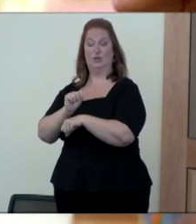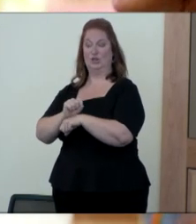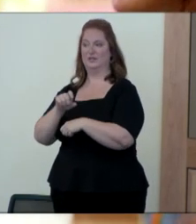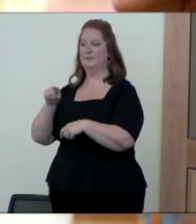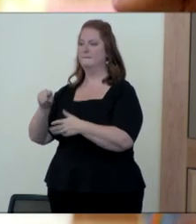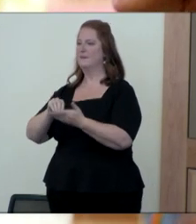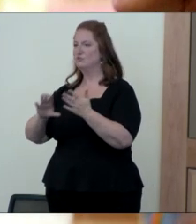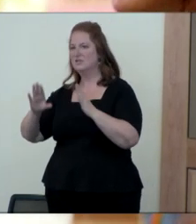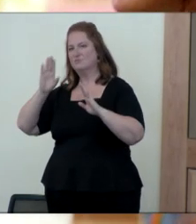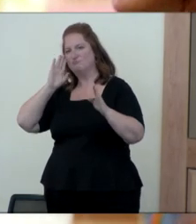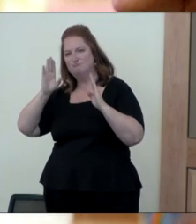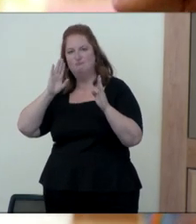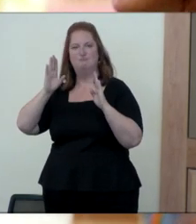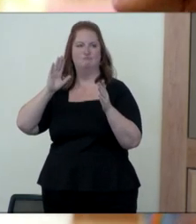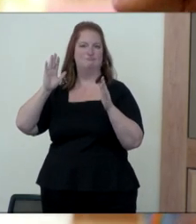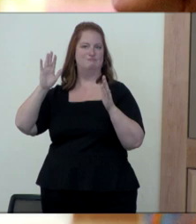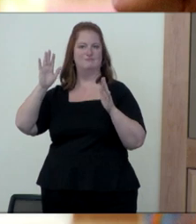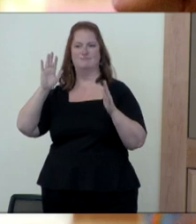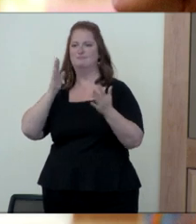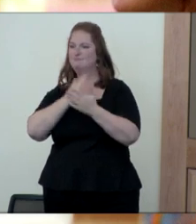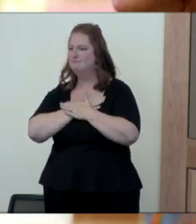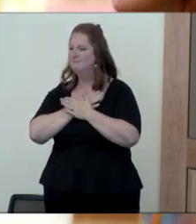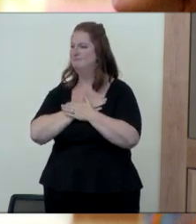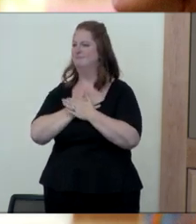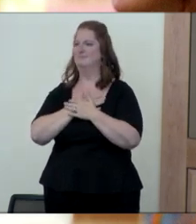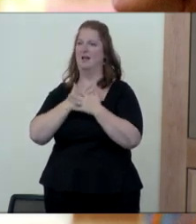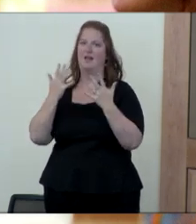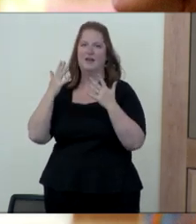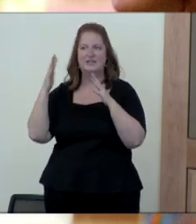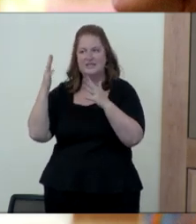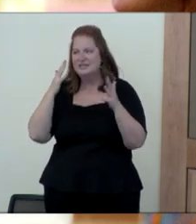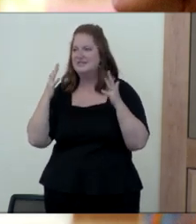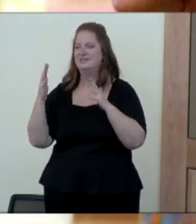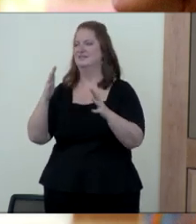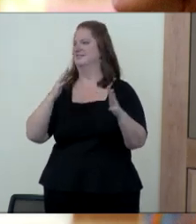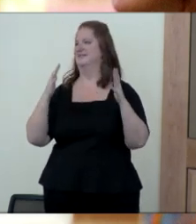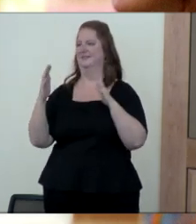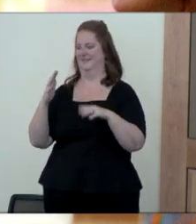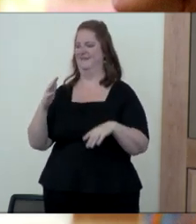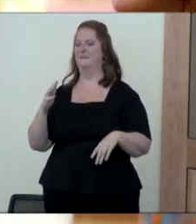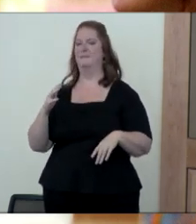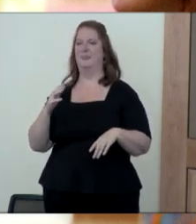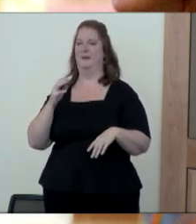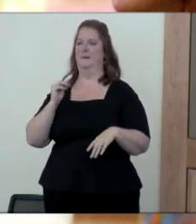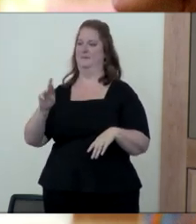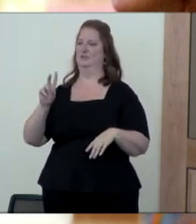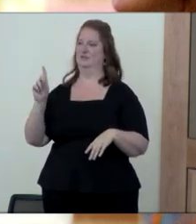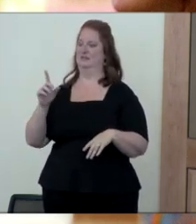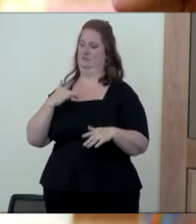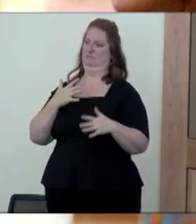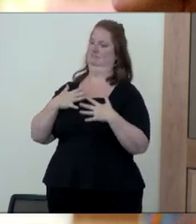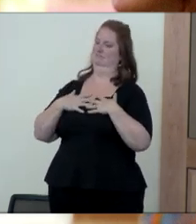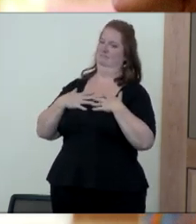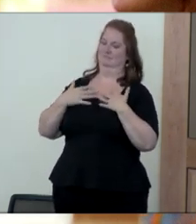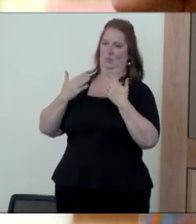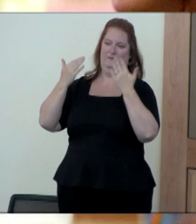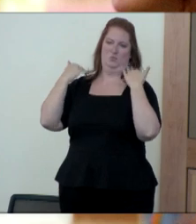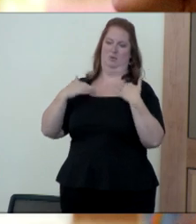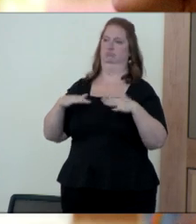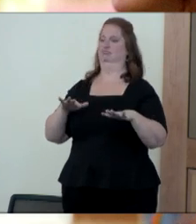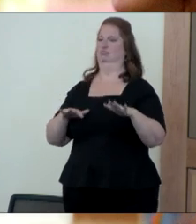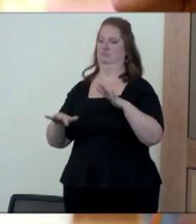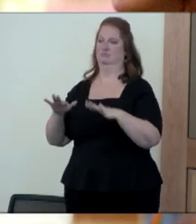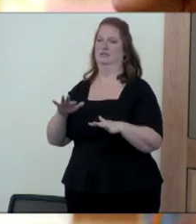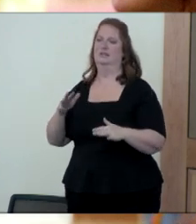him, and I know there were stories of lots of cheers and hugs, and to Mr. D, that was more than he expected. He had